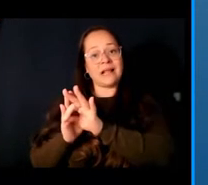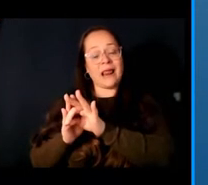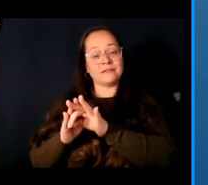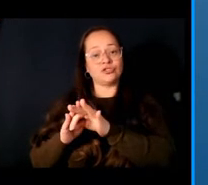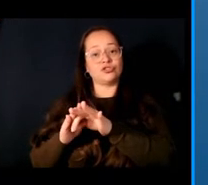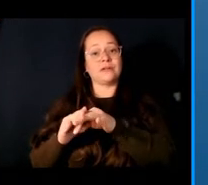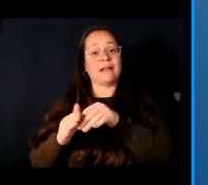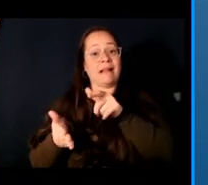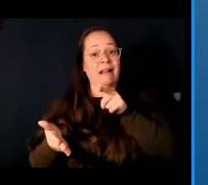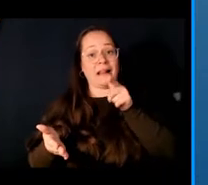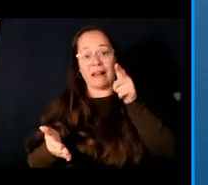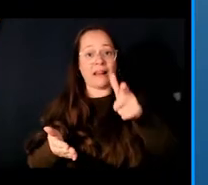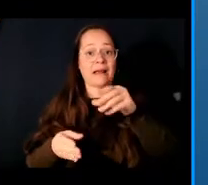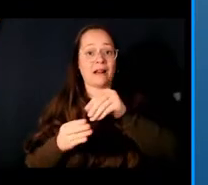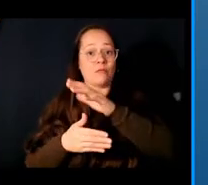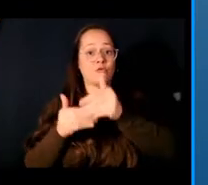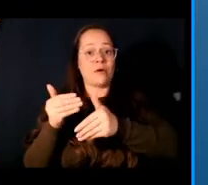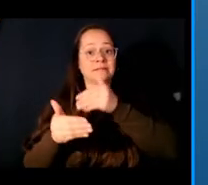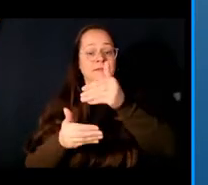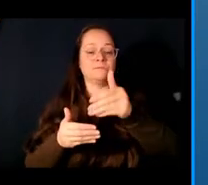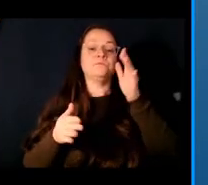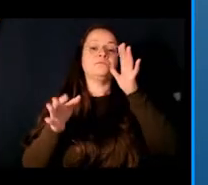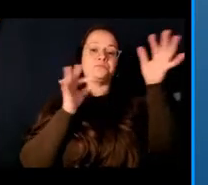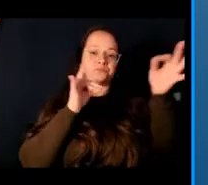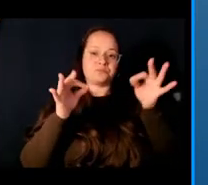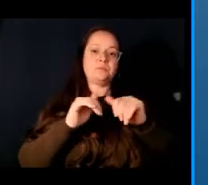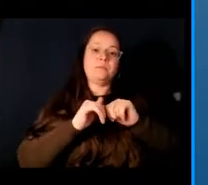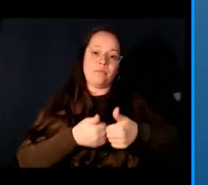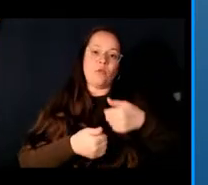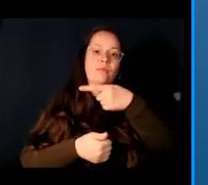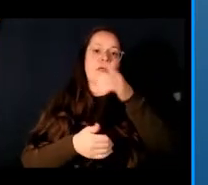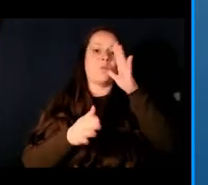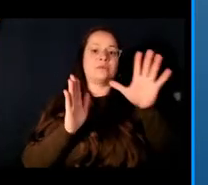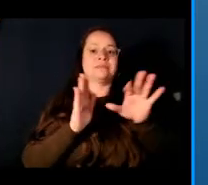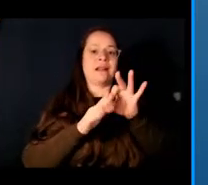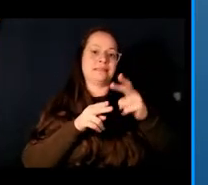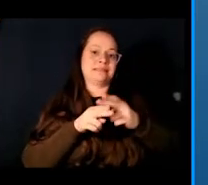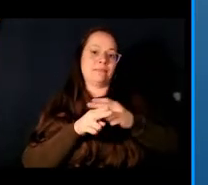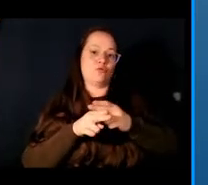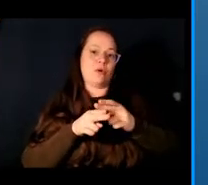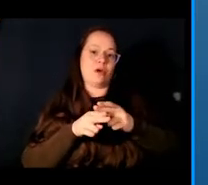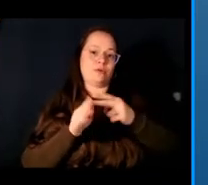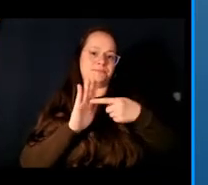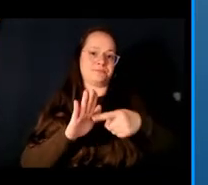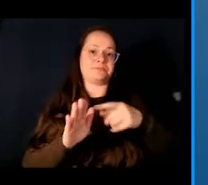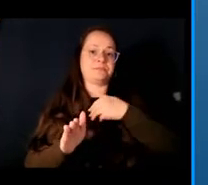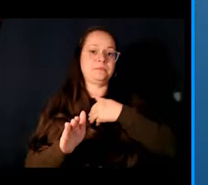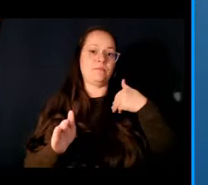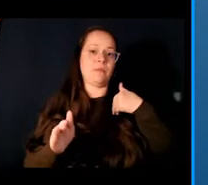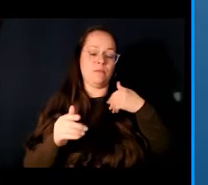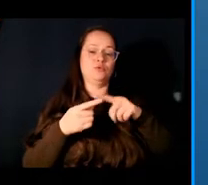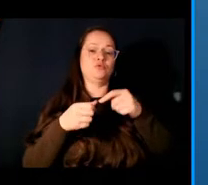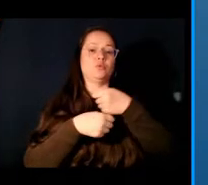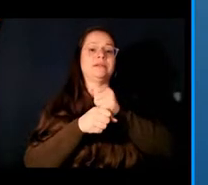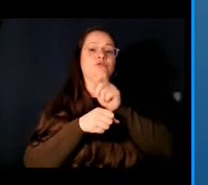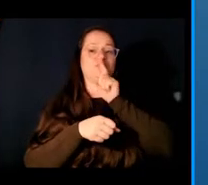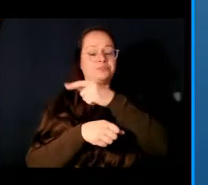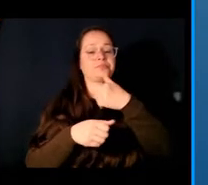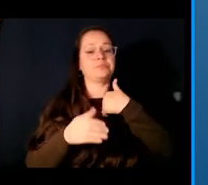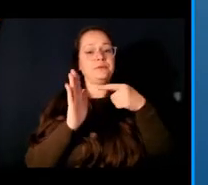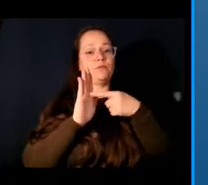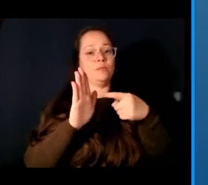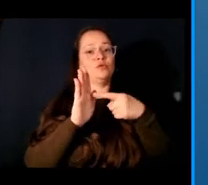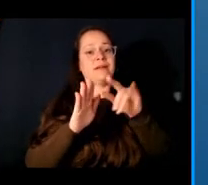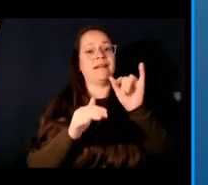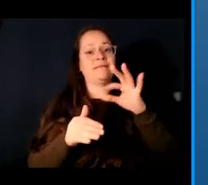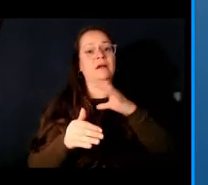process will describe how they will select temporary standing committee members to ensure they have representation if